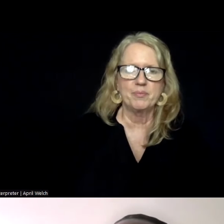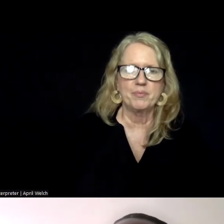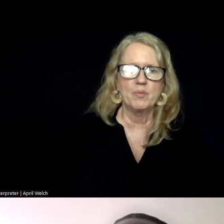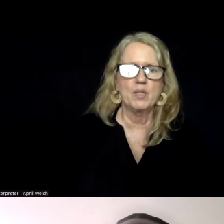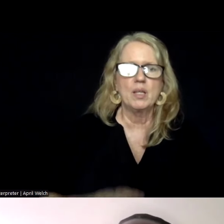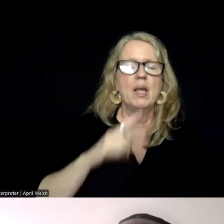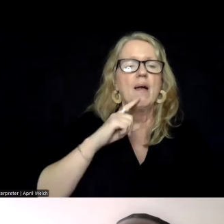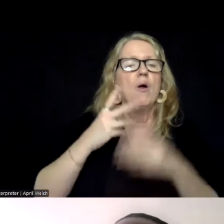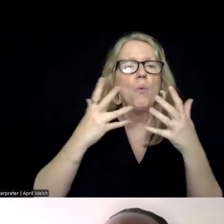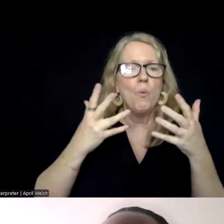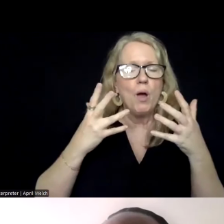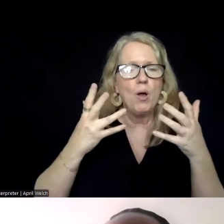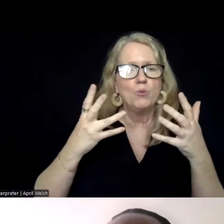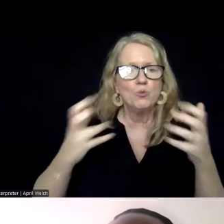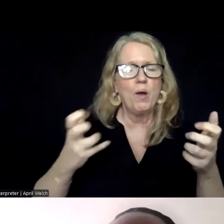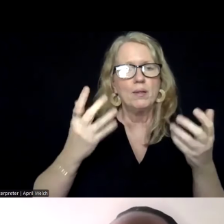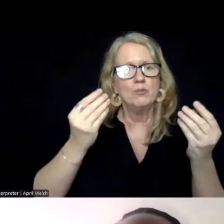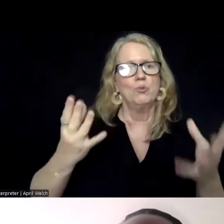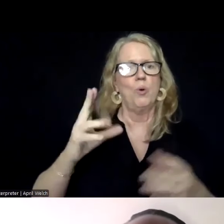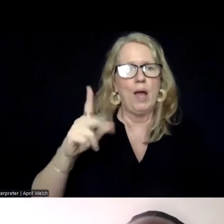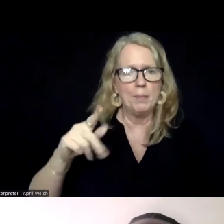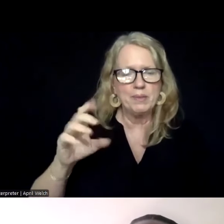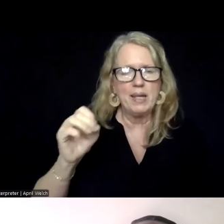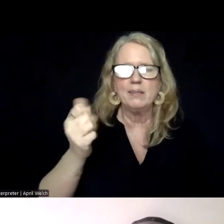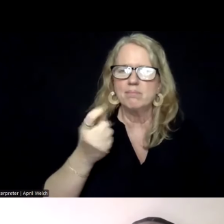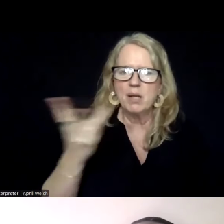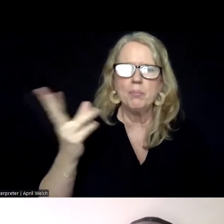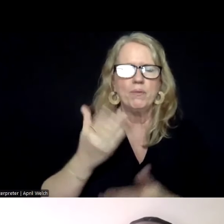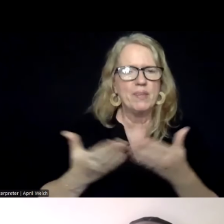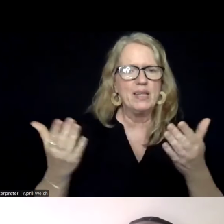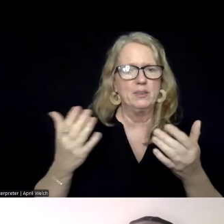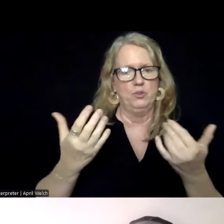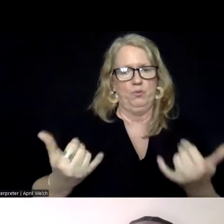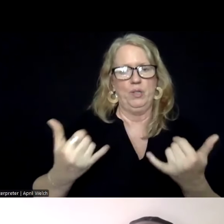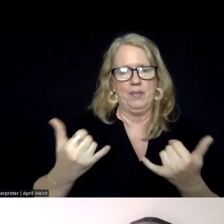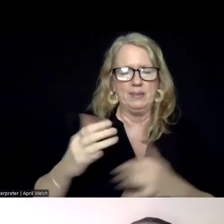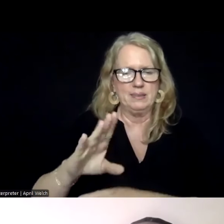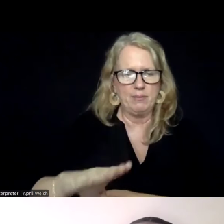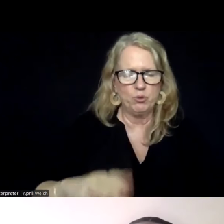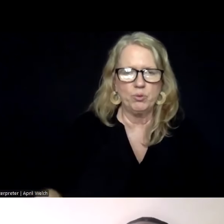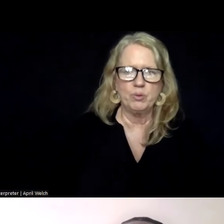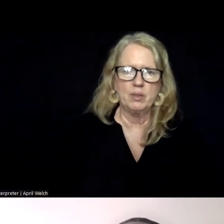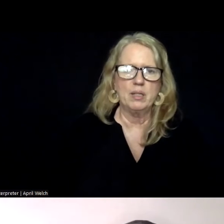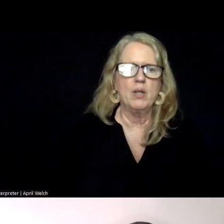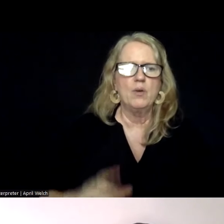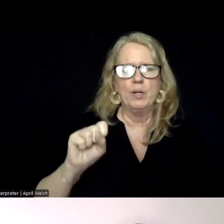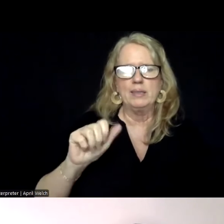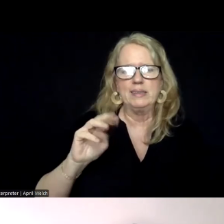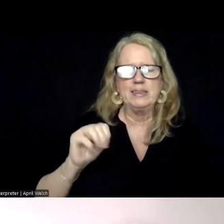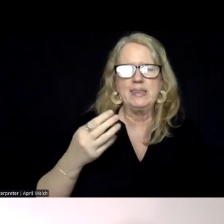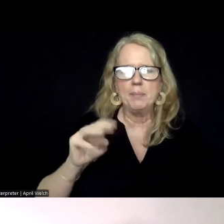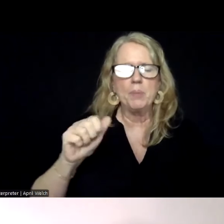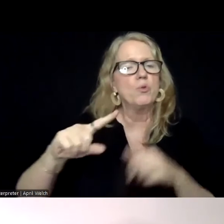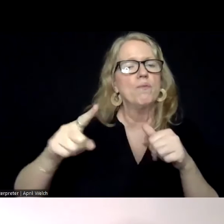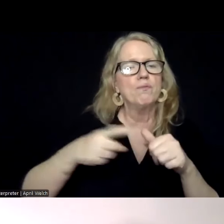just wanted to update you guys on a couple of things this afternoon around SAMHSA. So the first I'll put in